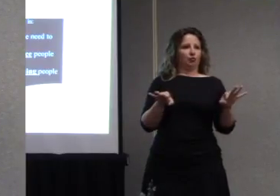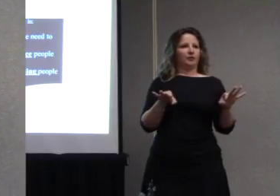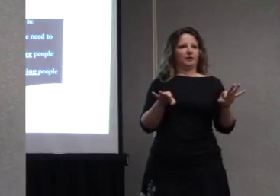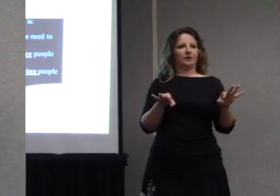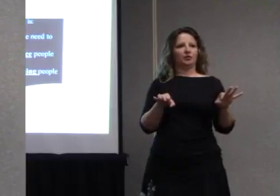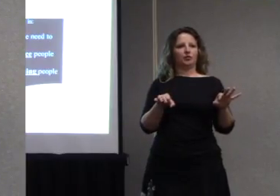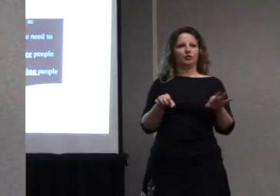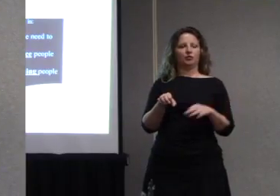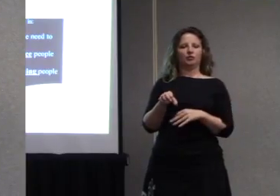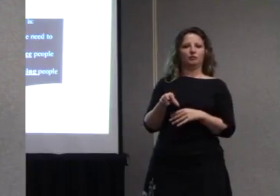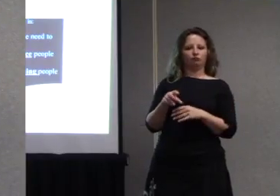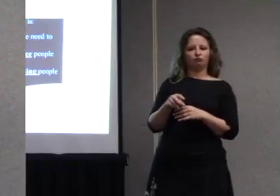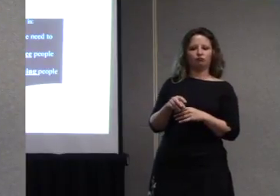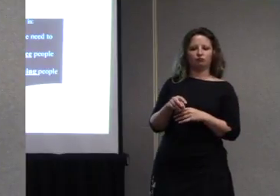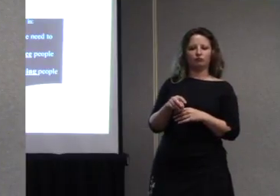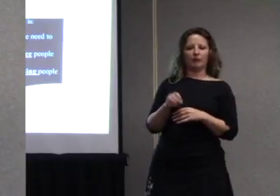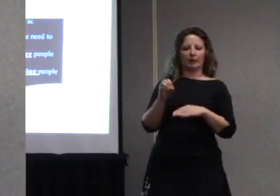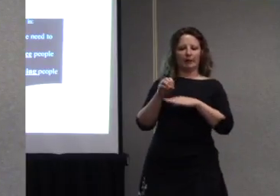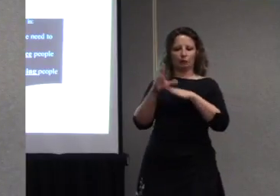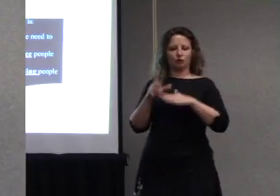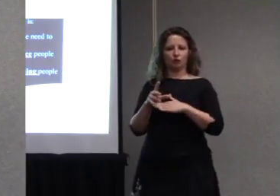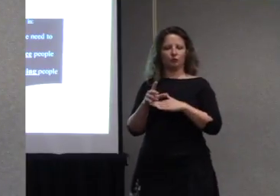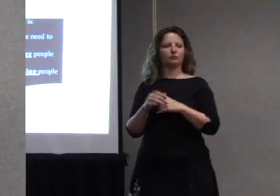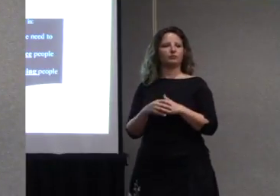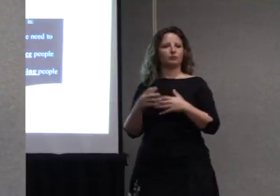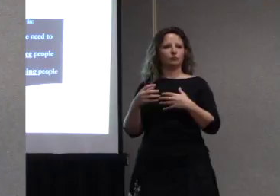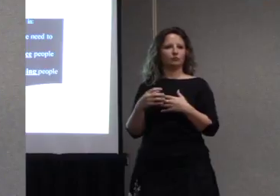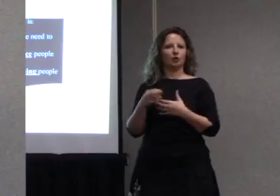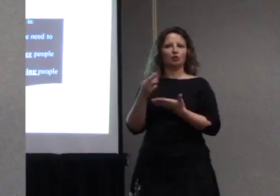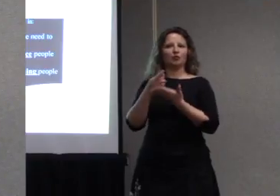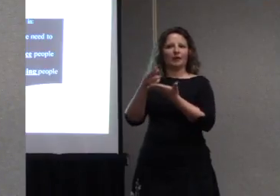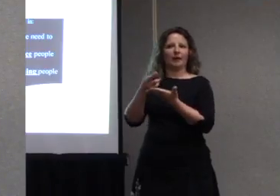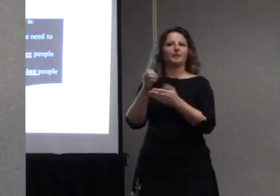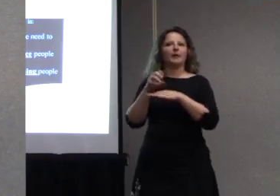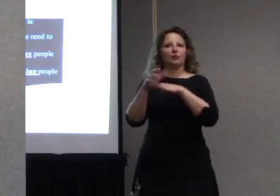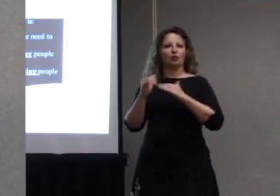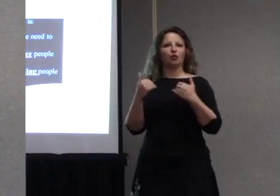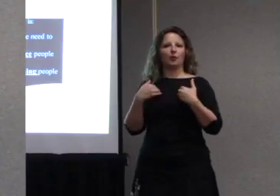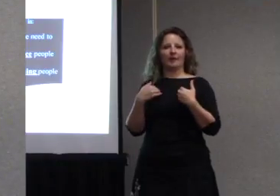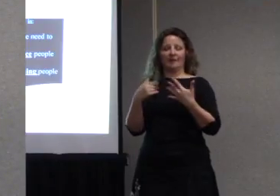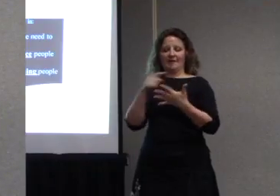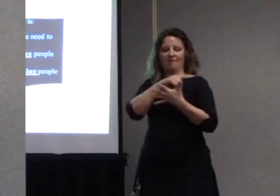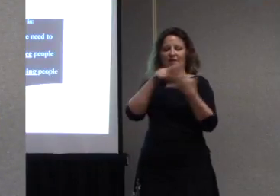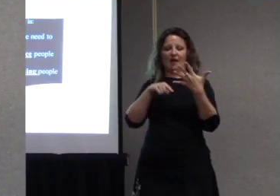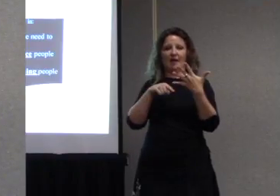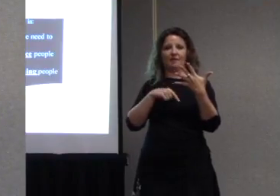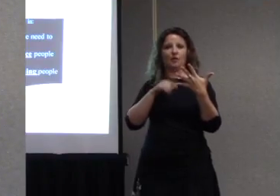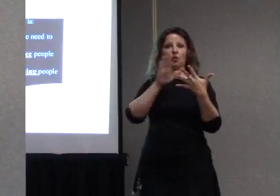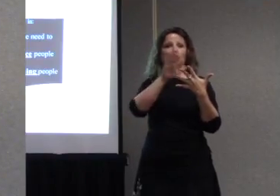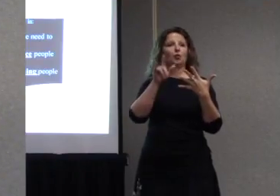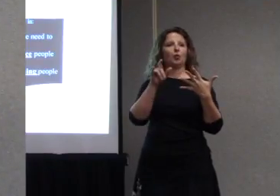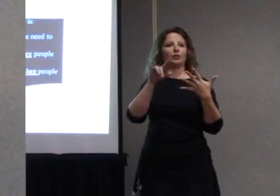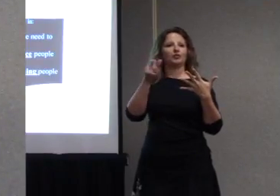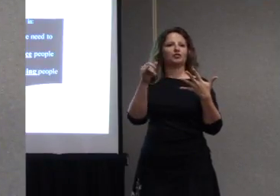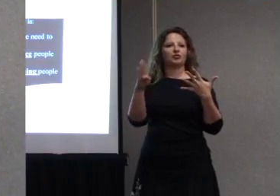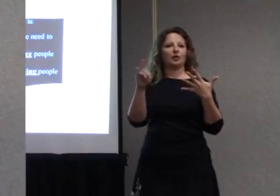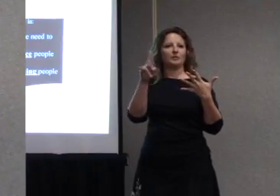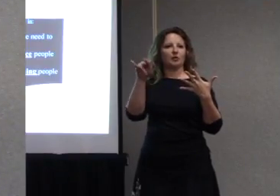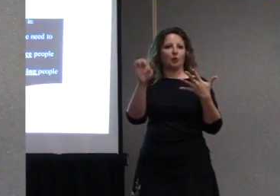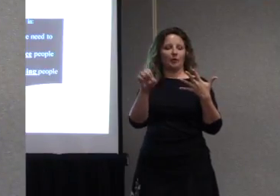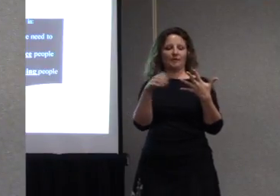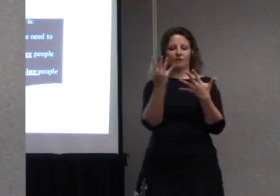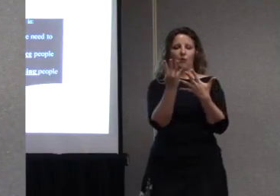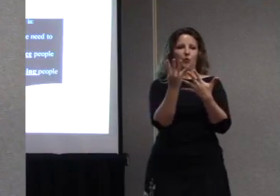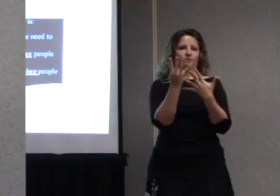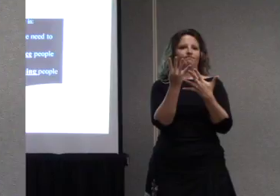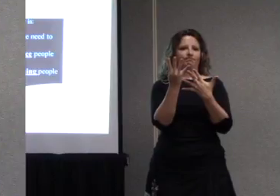degree as a rehabilitation counselor, you're in, there's 5 job zones. You're in job zone 4.